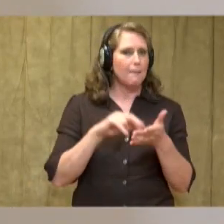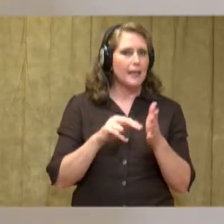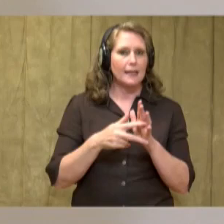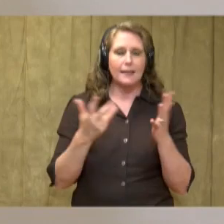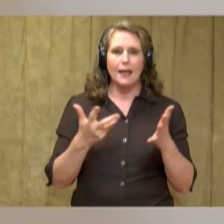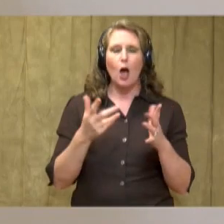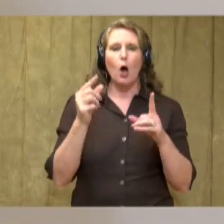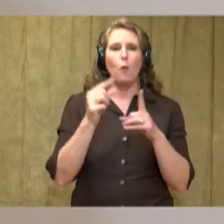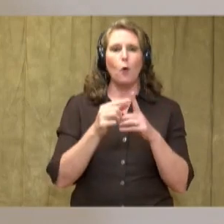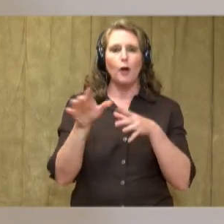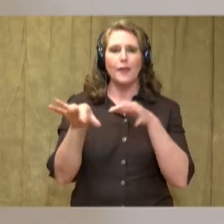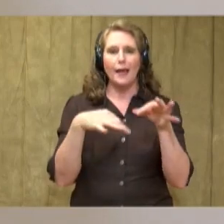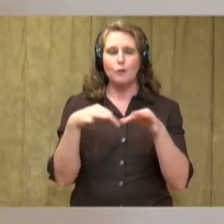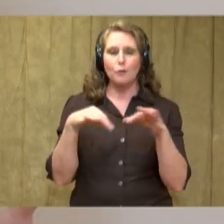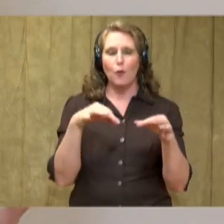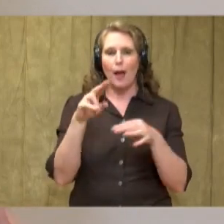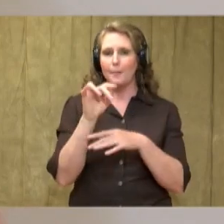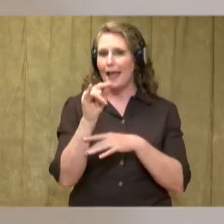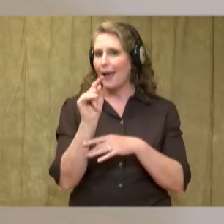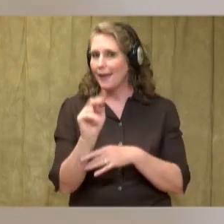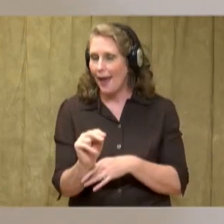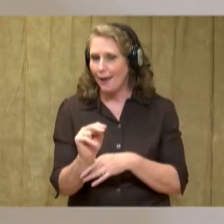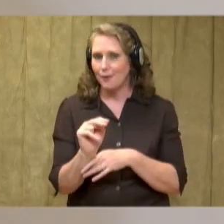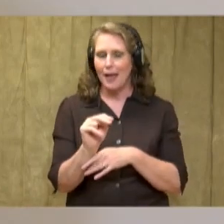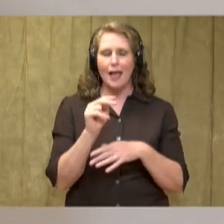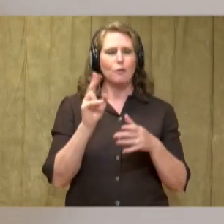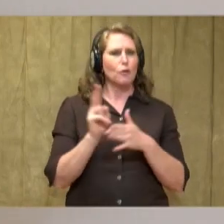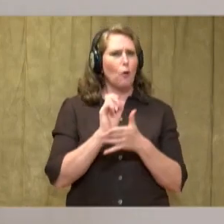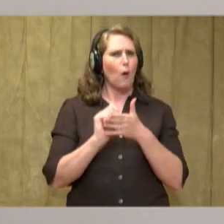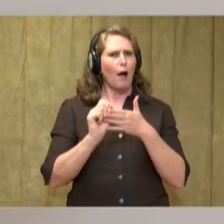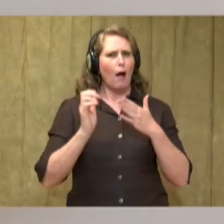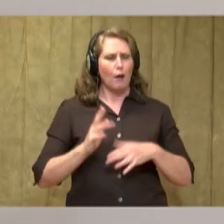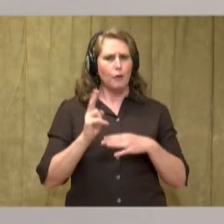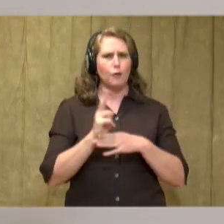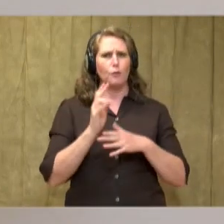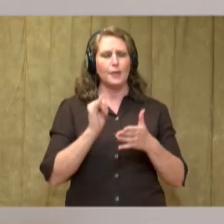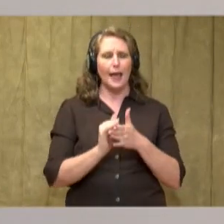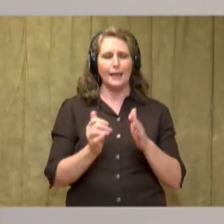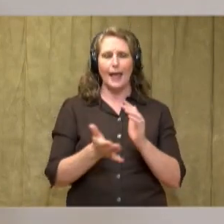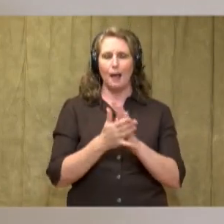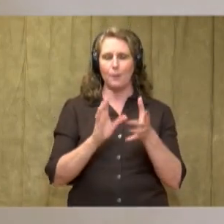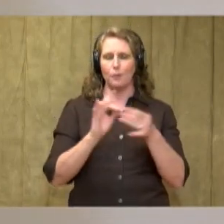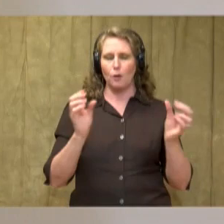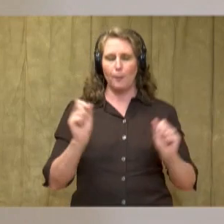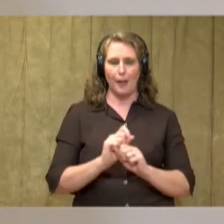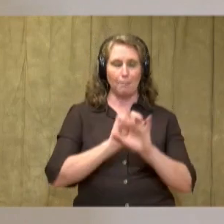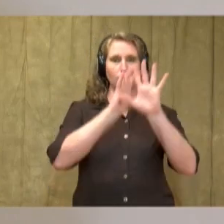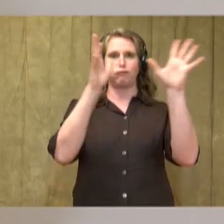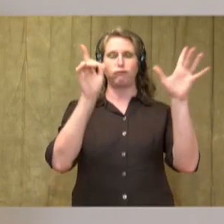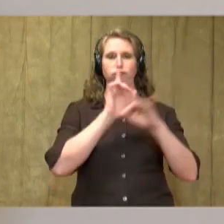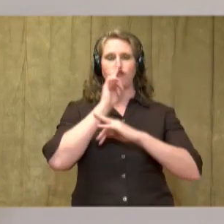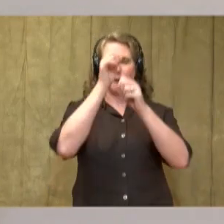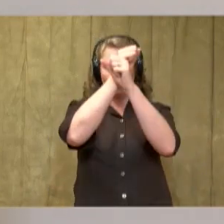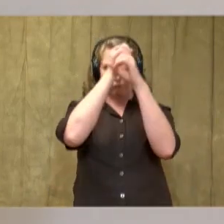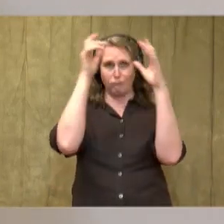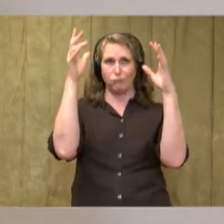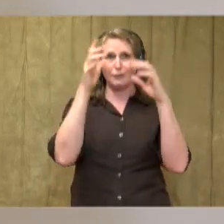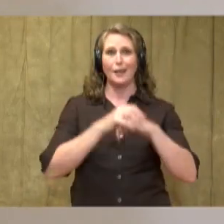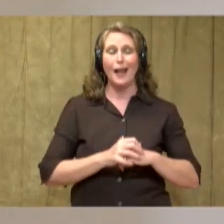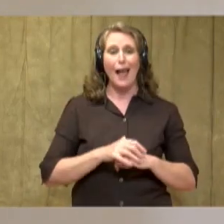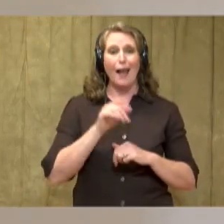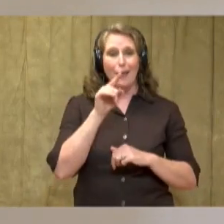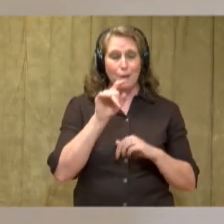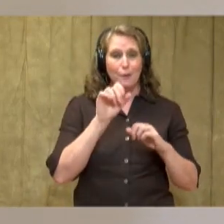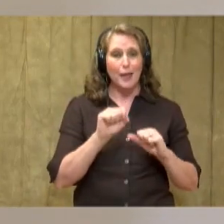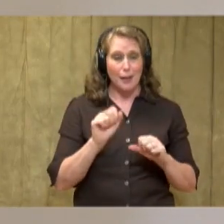use adjectives in their writings, in their stories, to really help bring the story to life, okay? And you